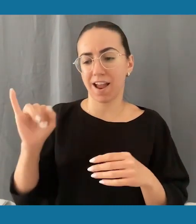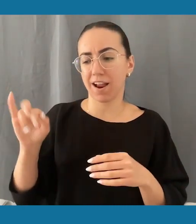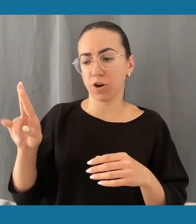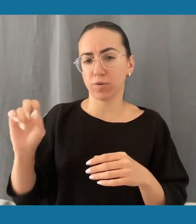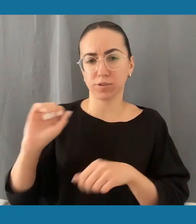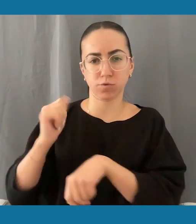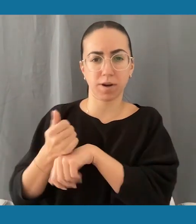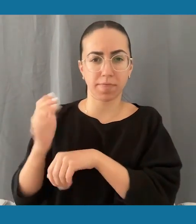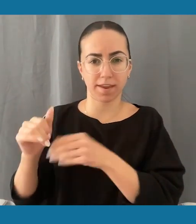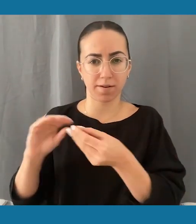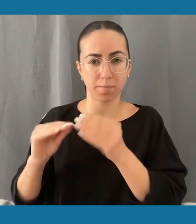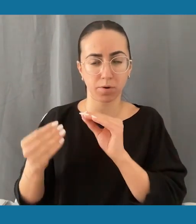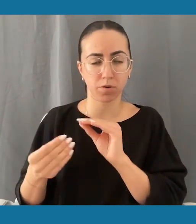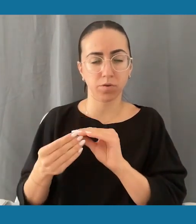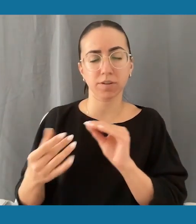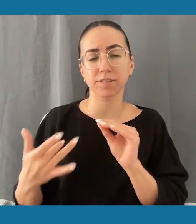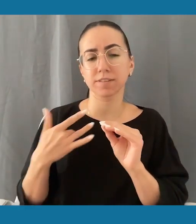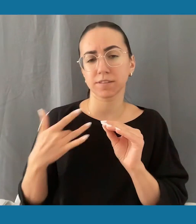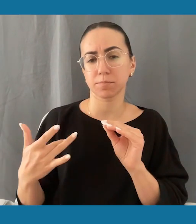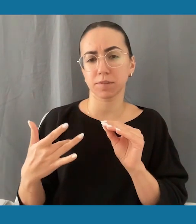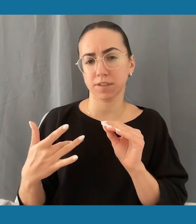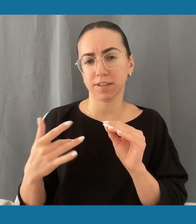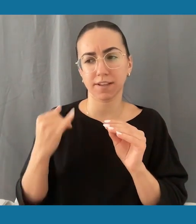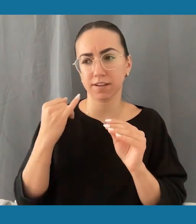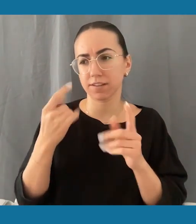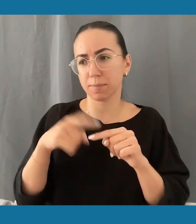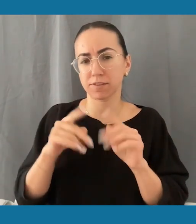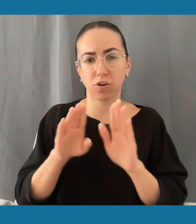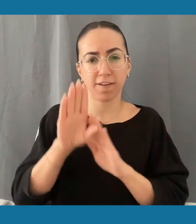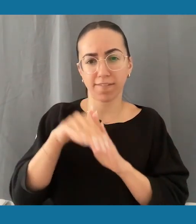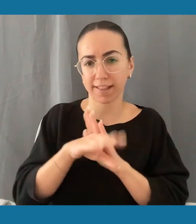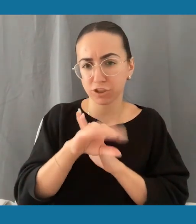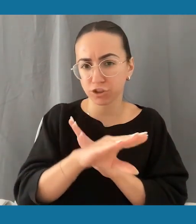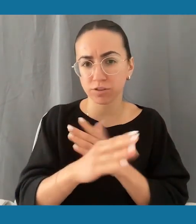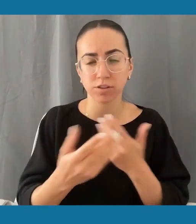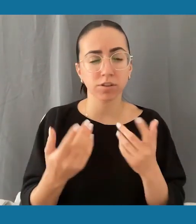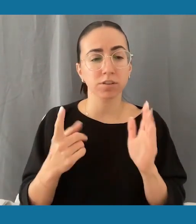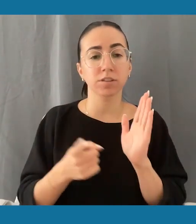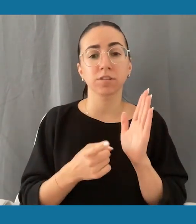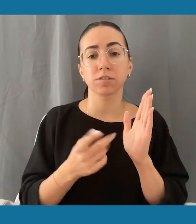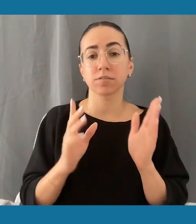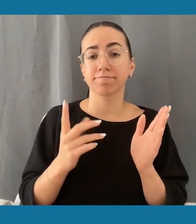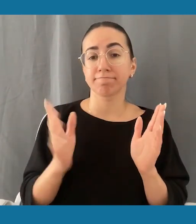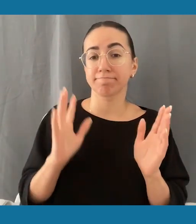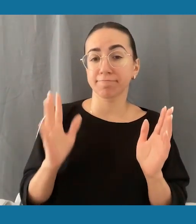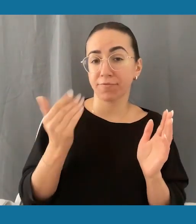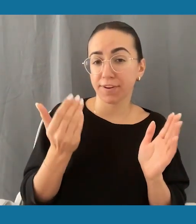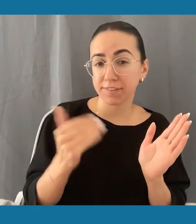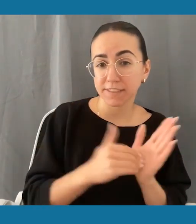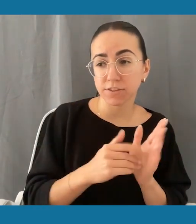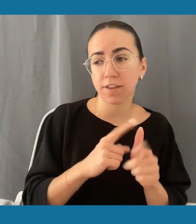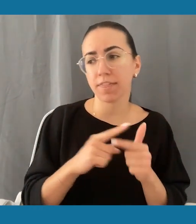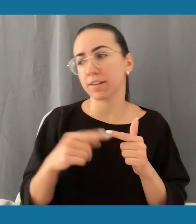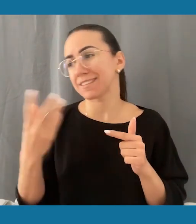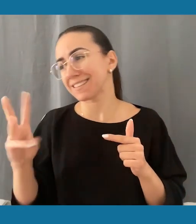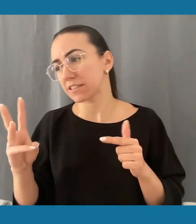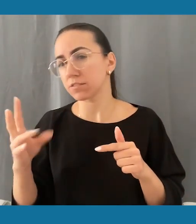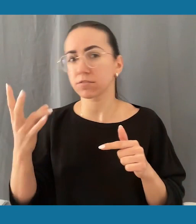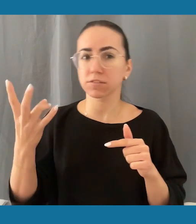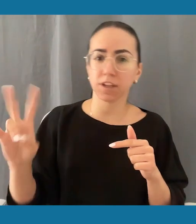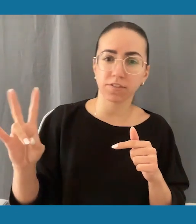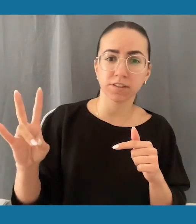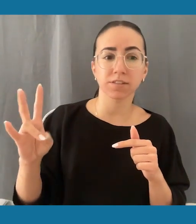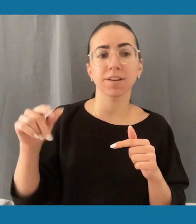generally with inflation. It used to be $15,000, then it was $16,000, $17,000. This year it's